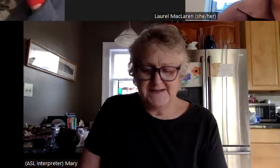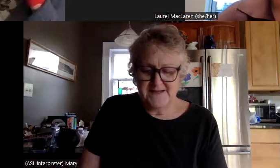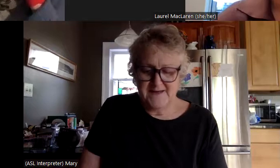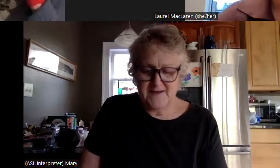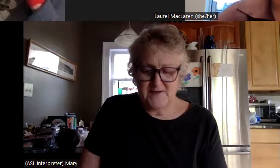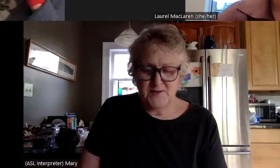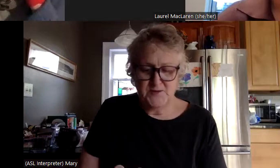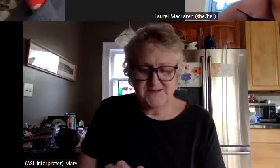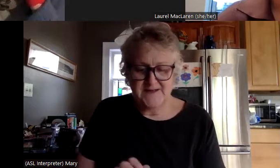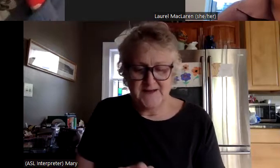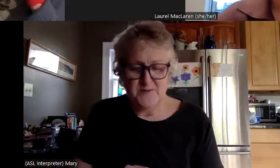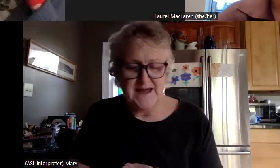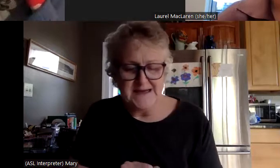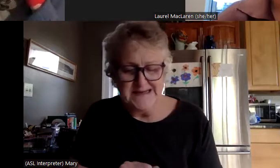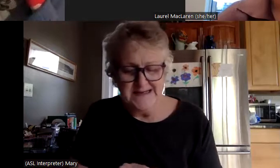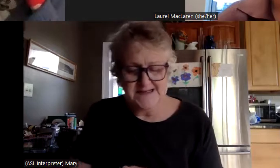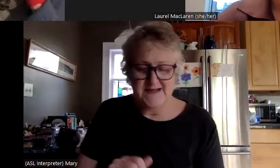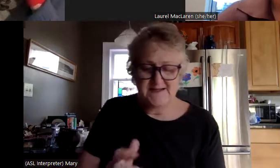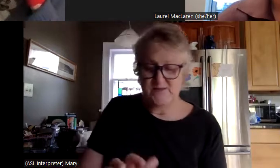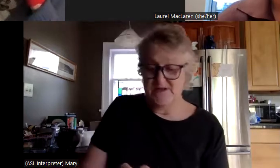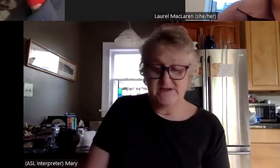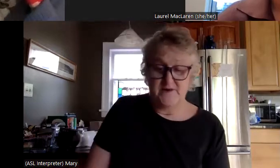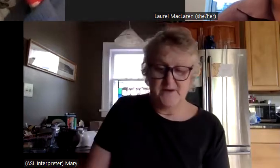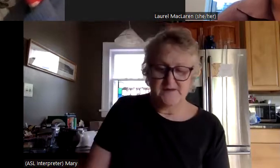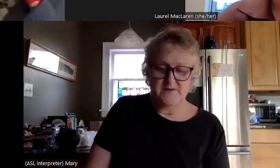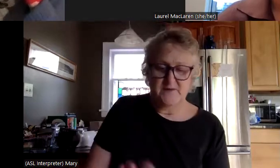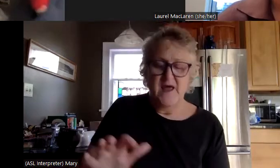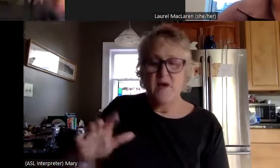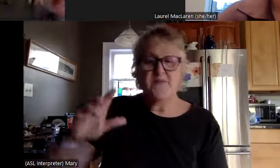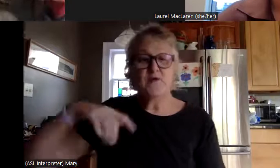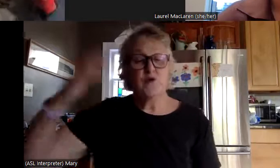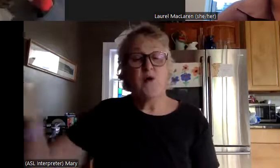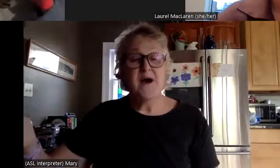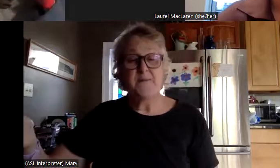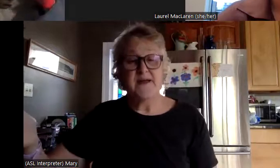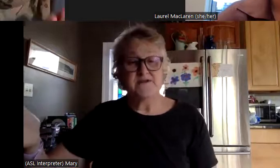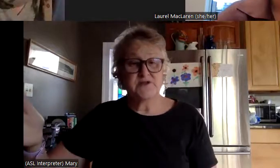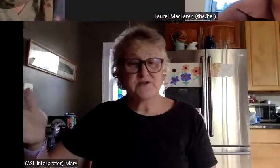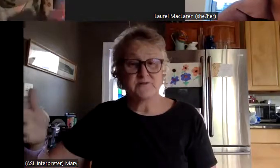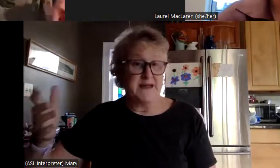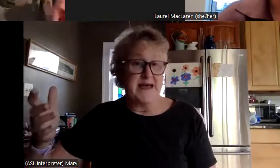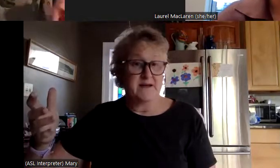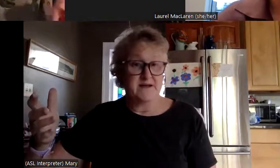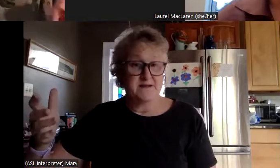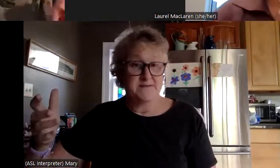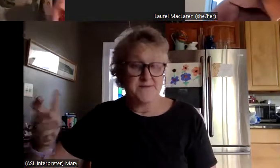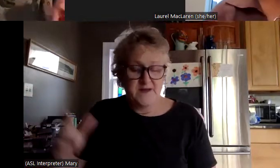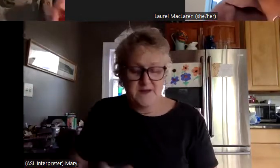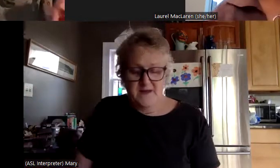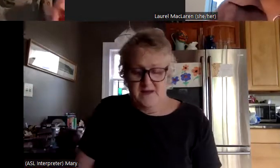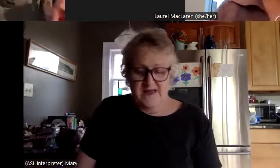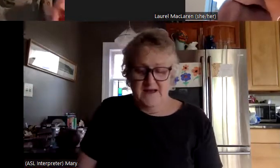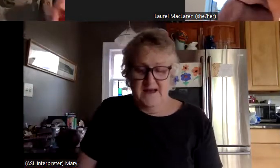Kate said that Google said they were black king snakes, which is very possible. There you go. They Yeah. grow up and turn black.